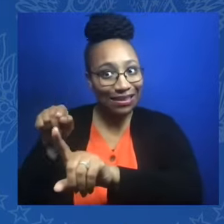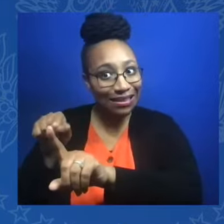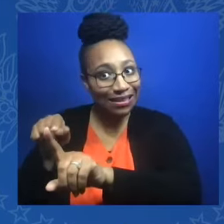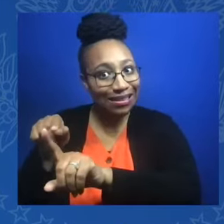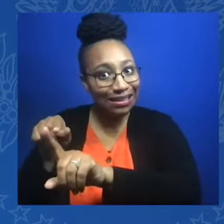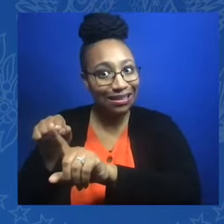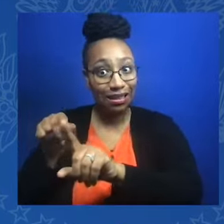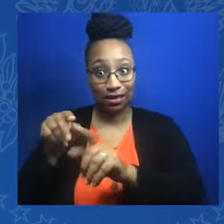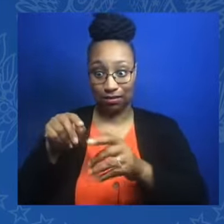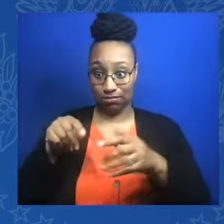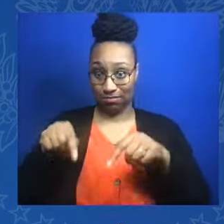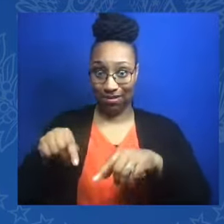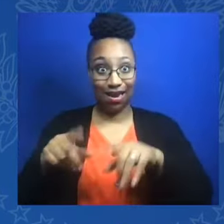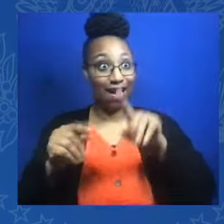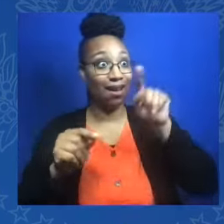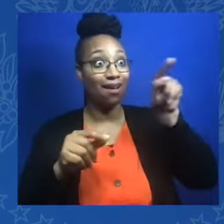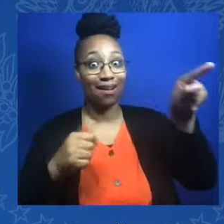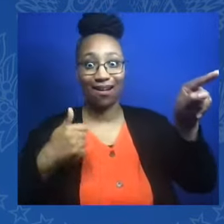as a simple reason.